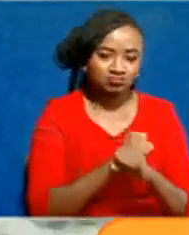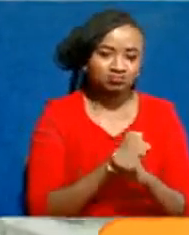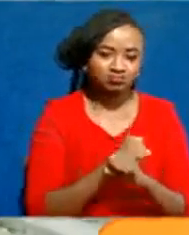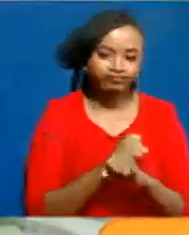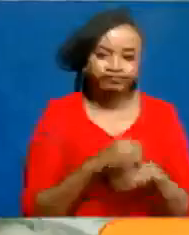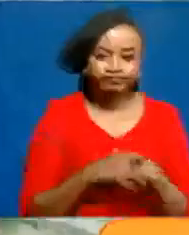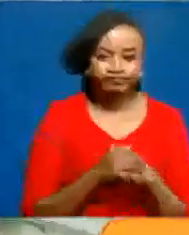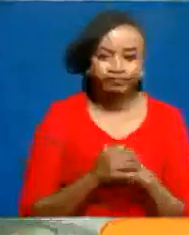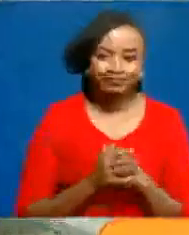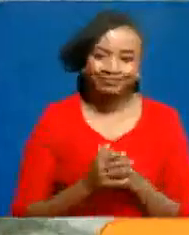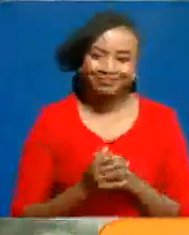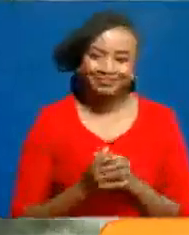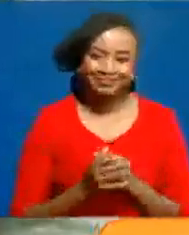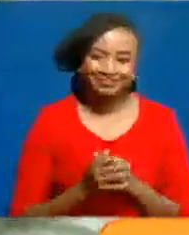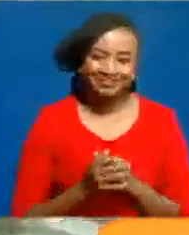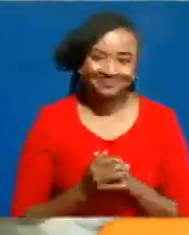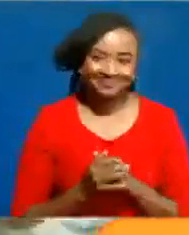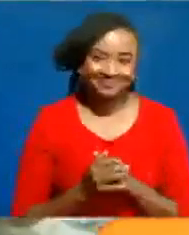warming.